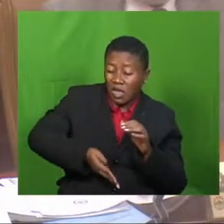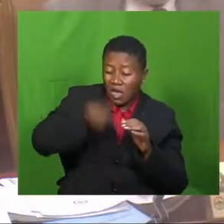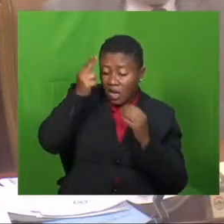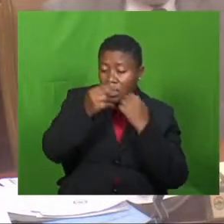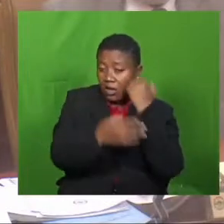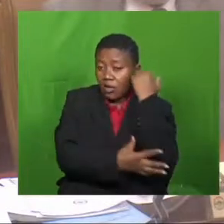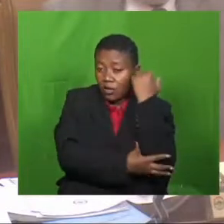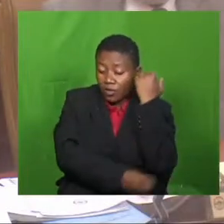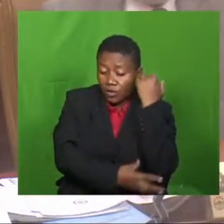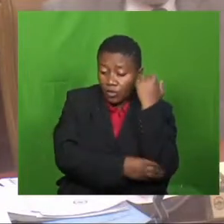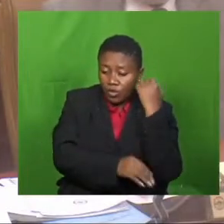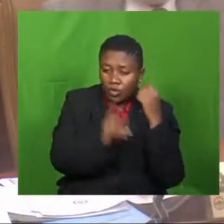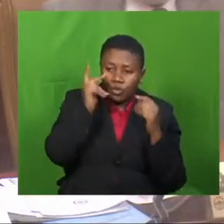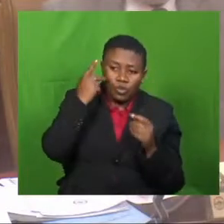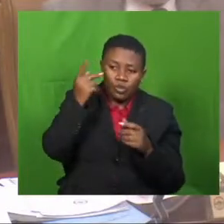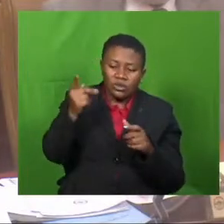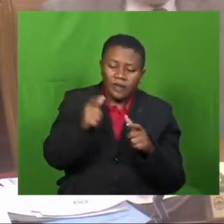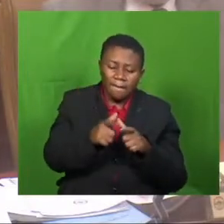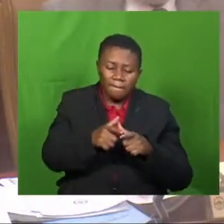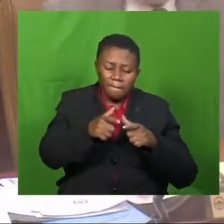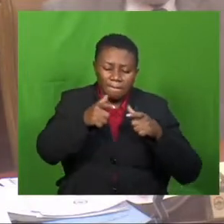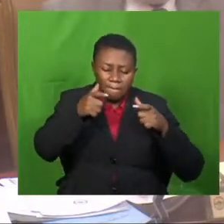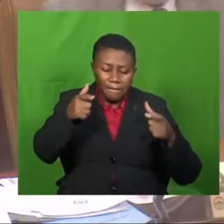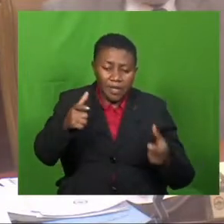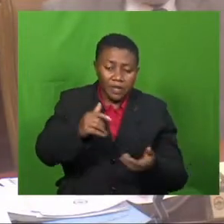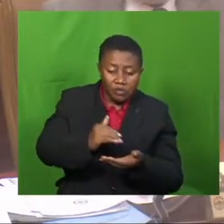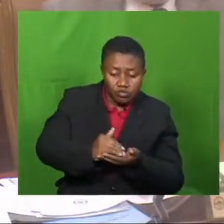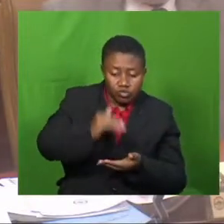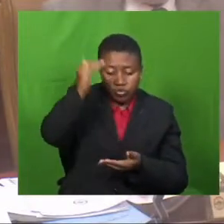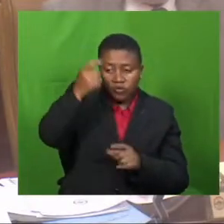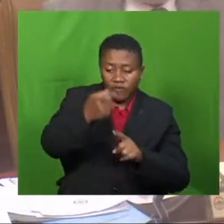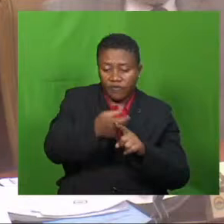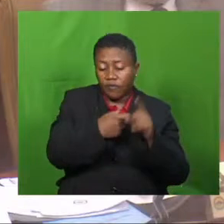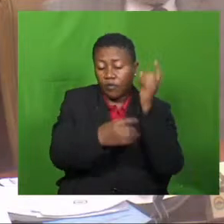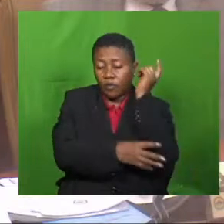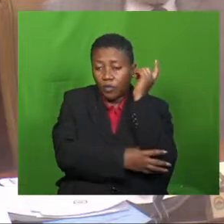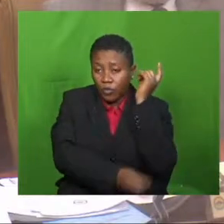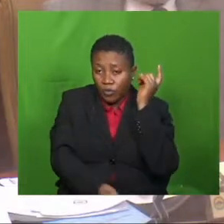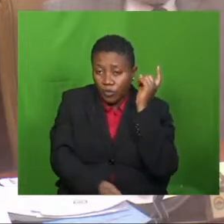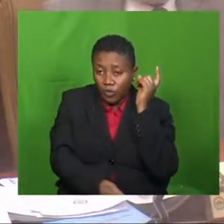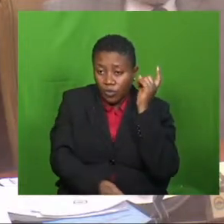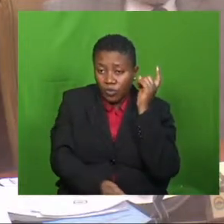will see the biggest decline in poverty rate. And Guinea-Bissau, the rate will decline from